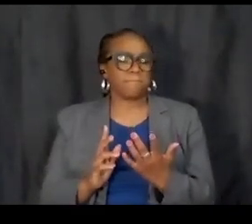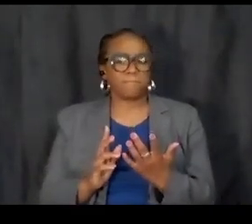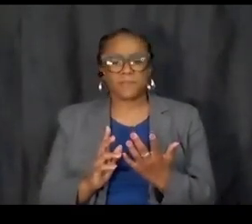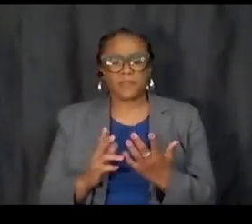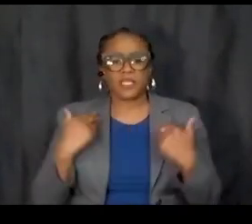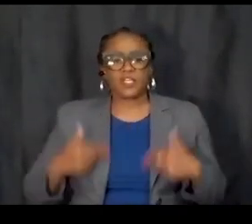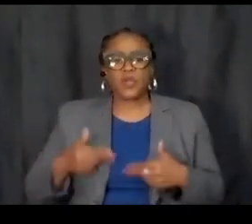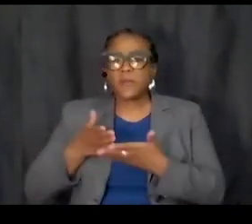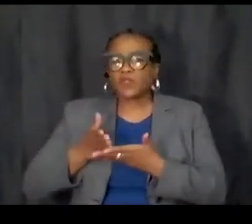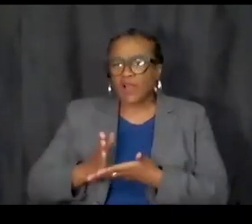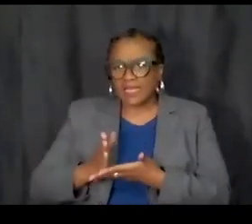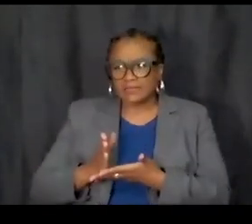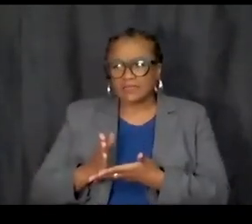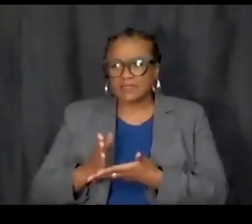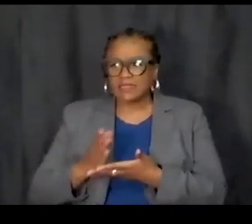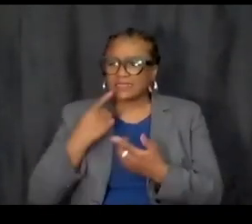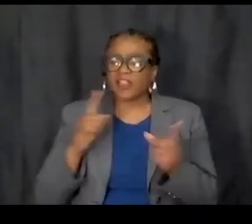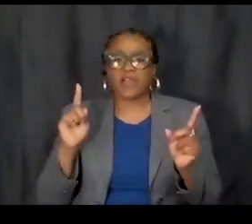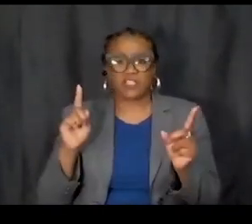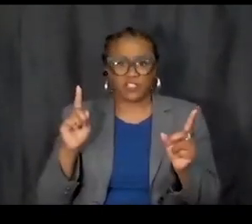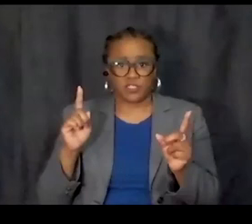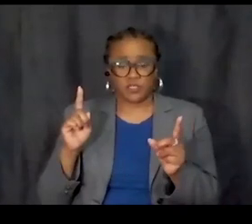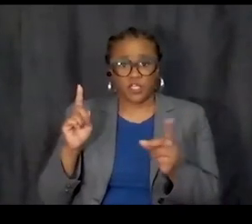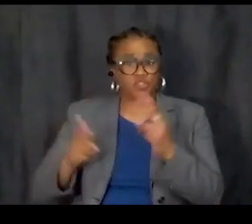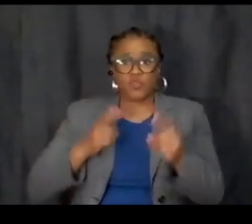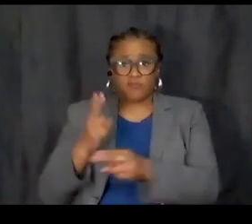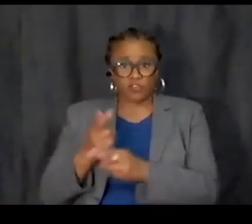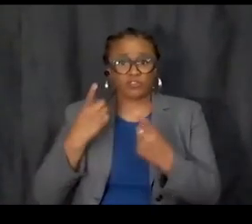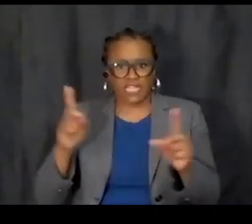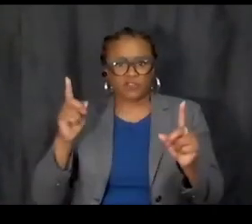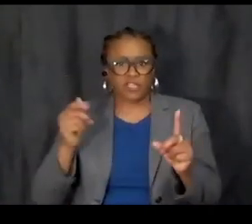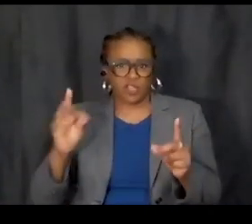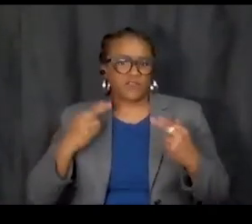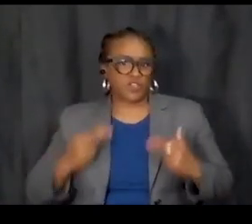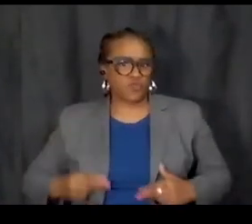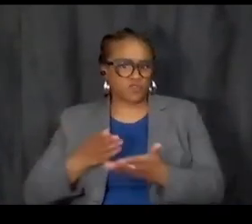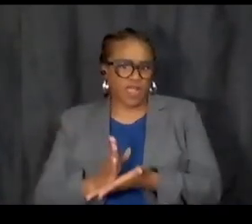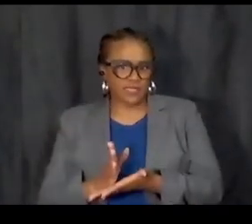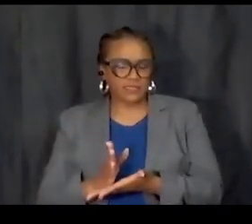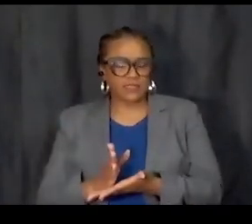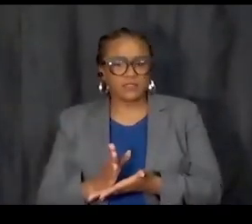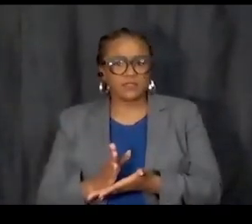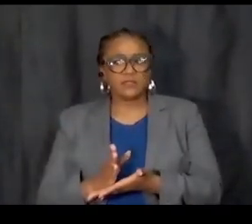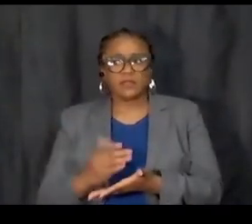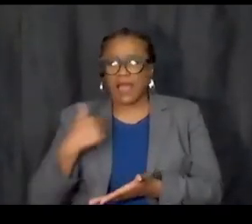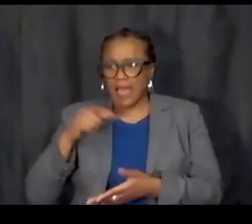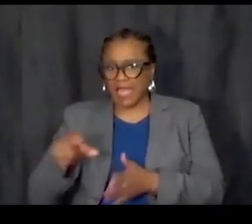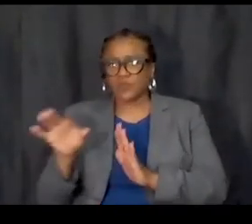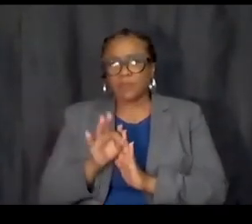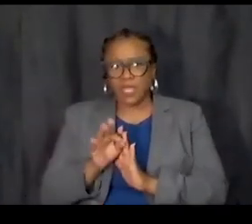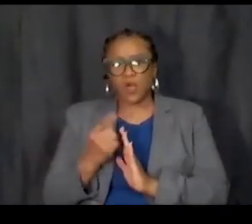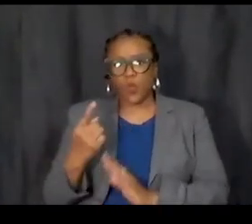Human Rights Declaration, the Universal Declaration of Human Rights. And I had to pick one of